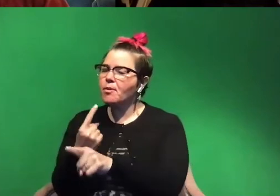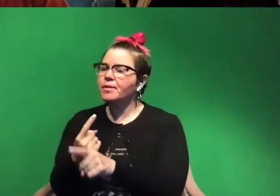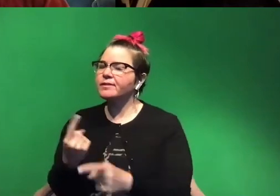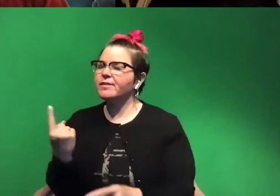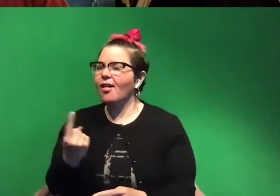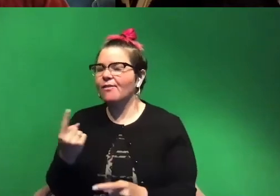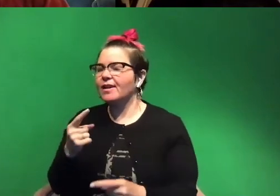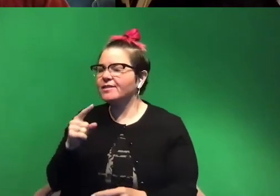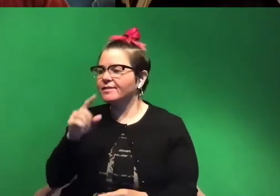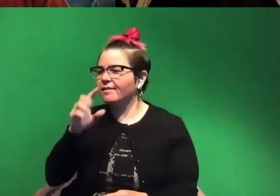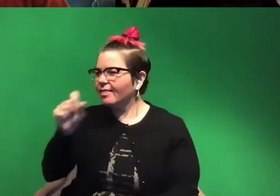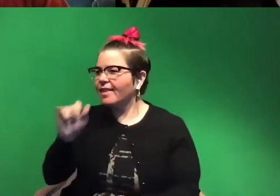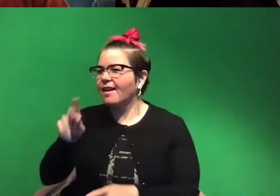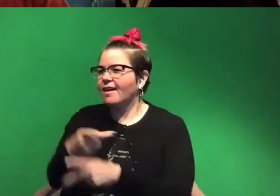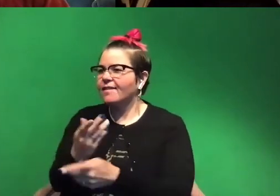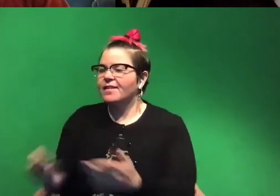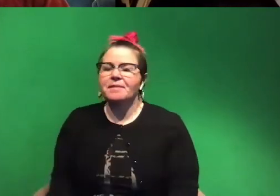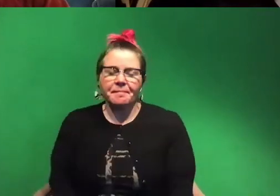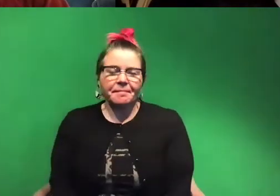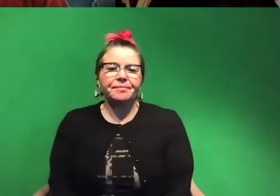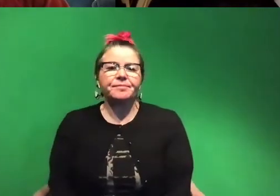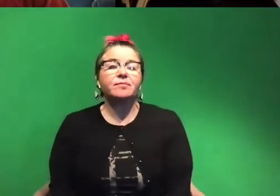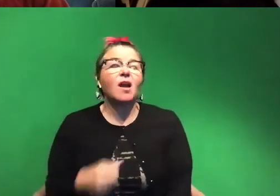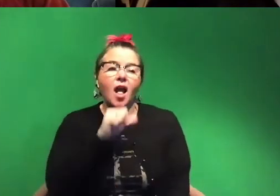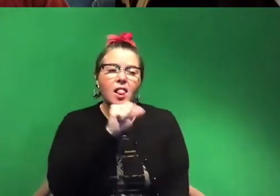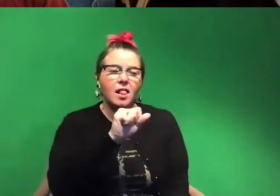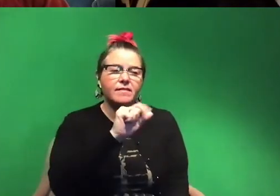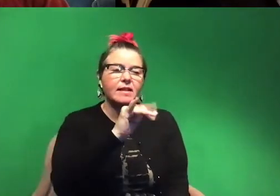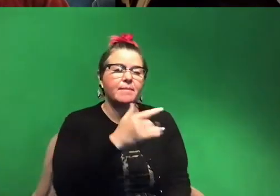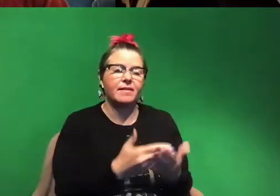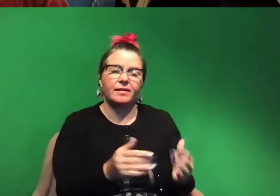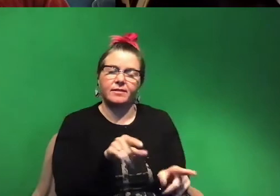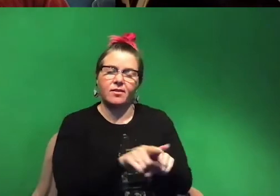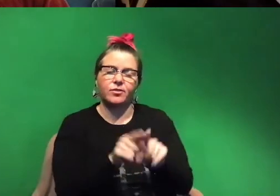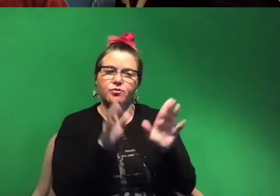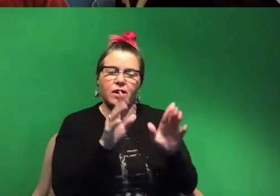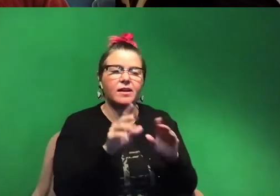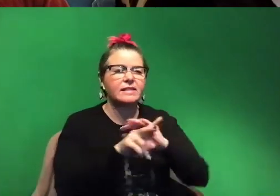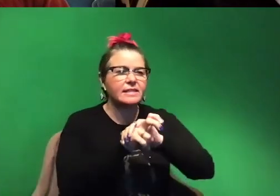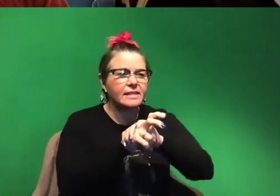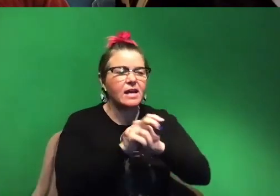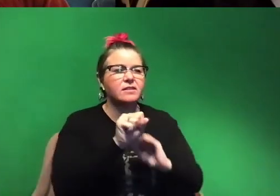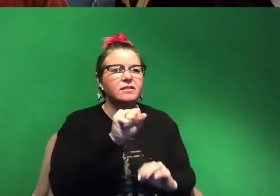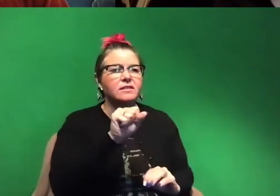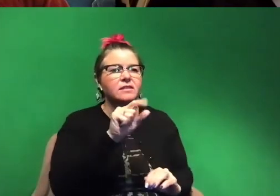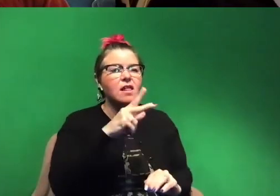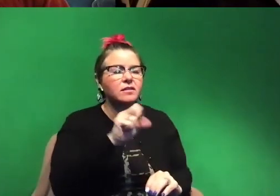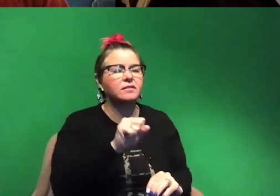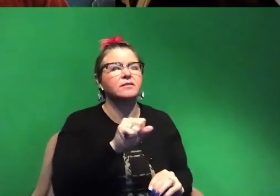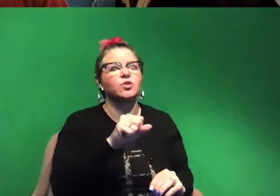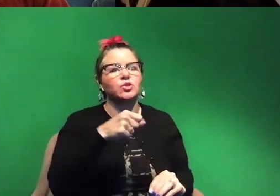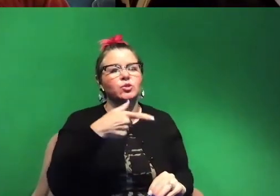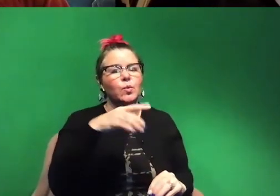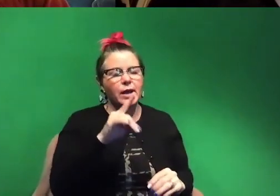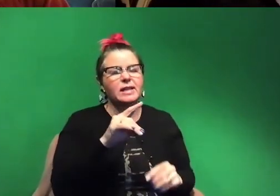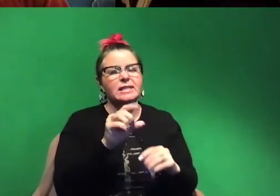attracted me to studying. I love slimy things too. I think they're great. I love snails. I love slugs. So squid are pretty slimy too. They're not producing that